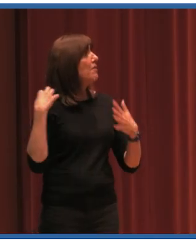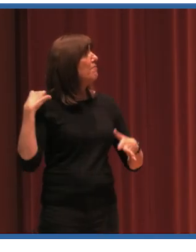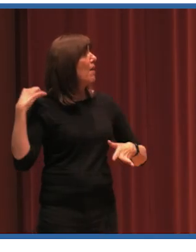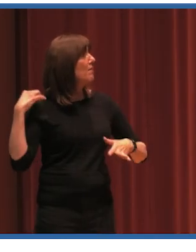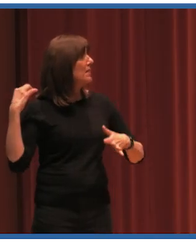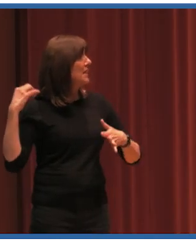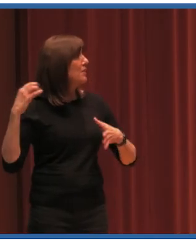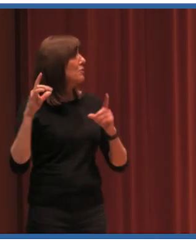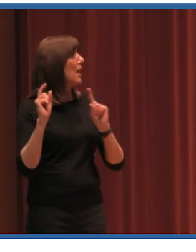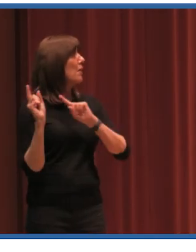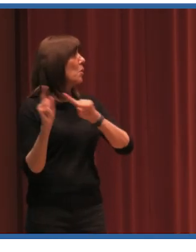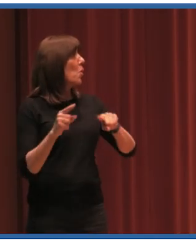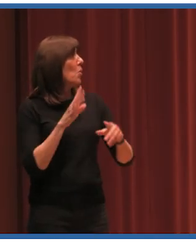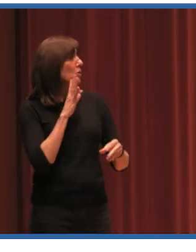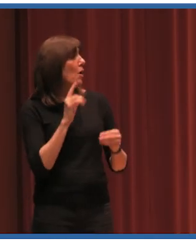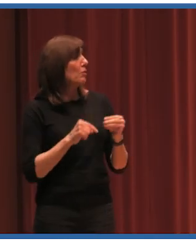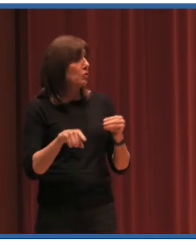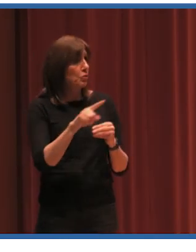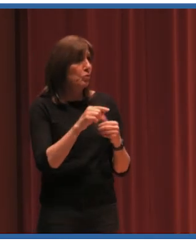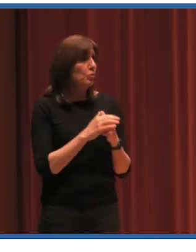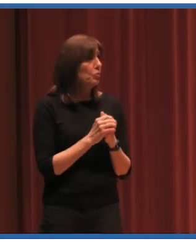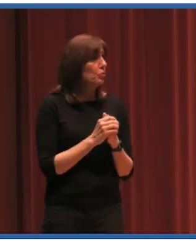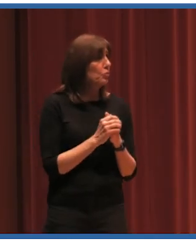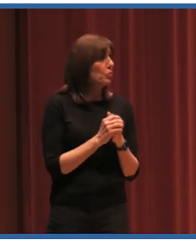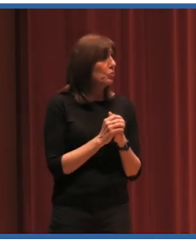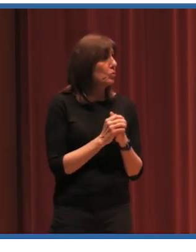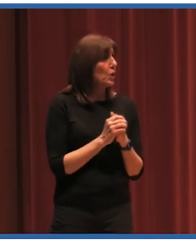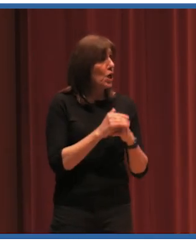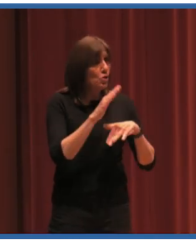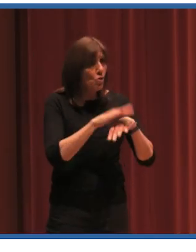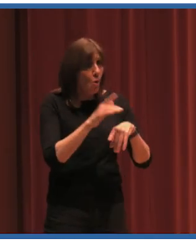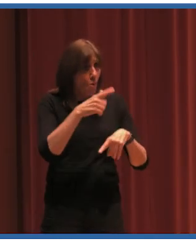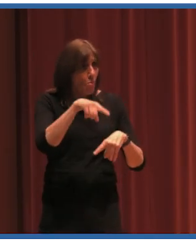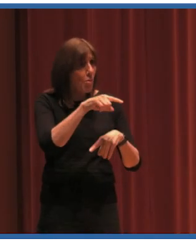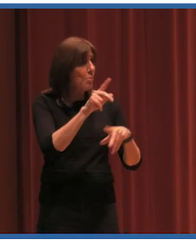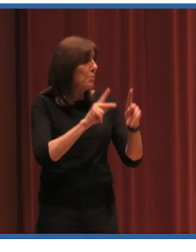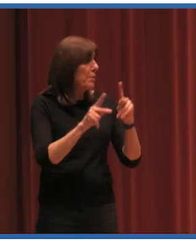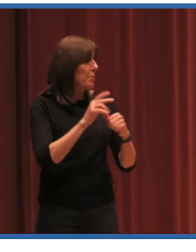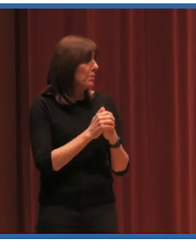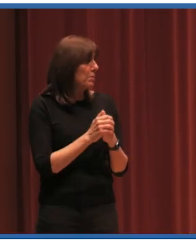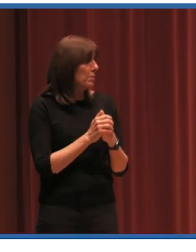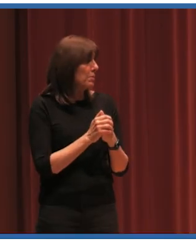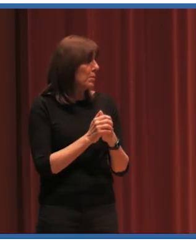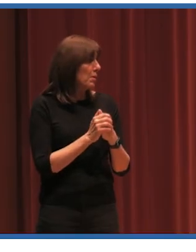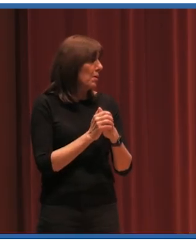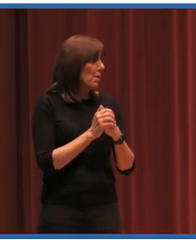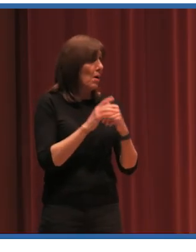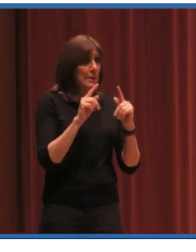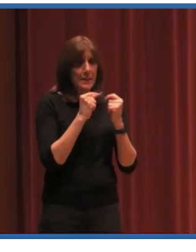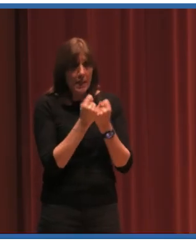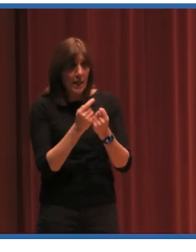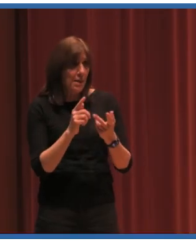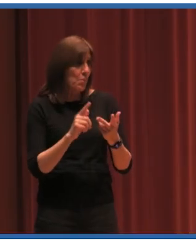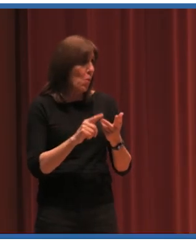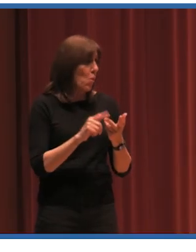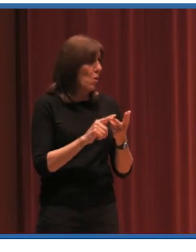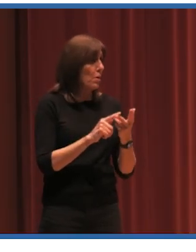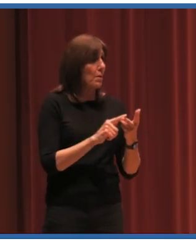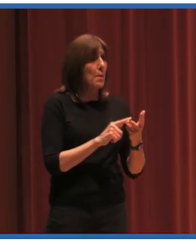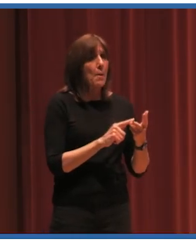of community volunteers that could be called upon, like for Juneteenth or for just